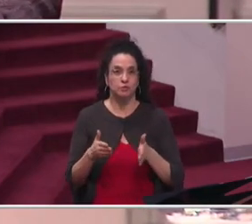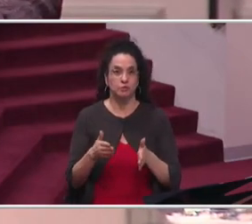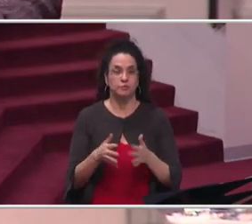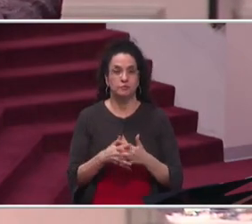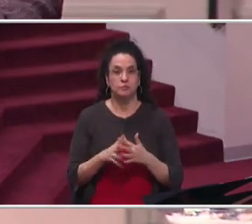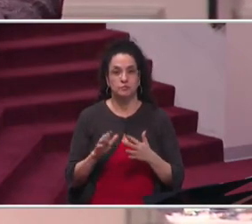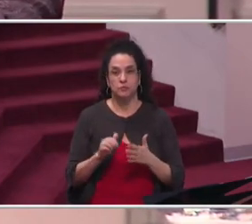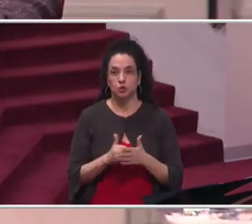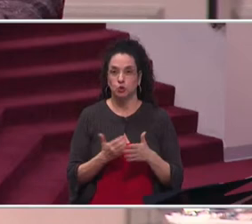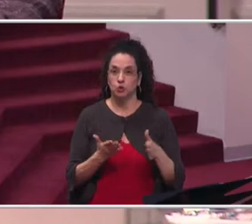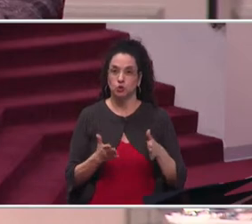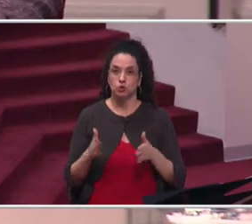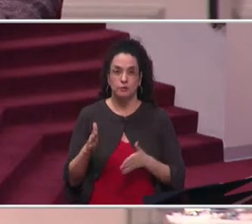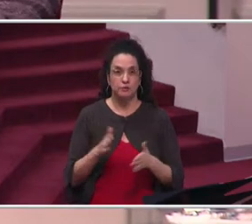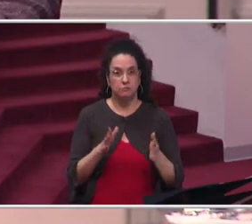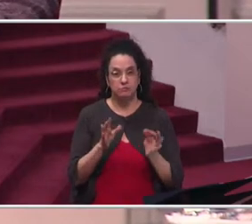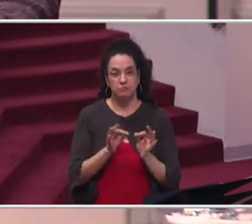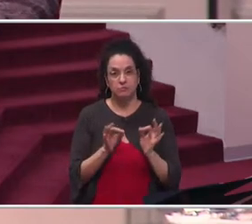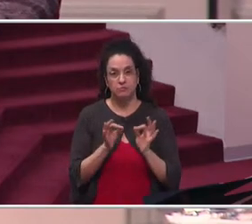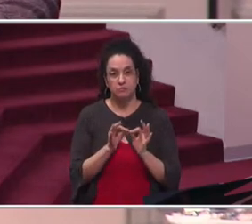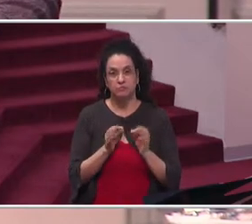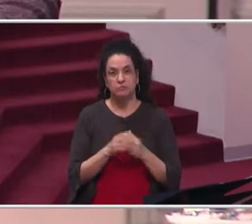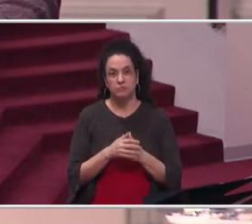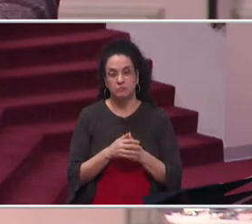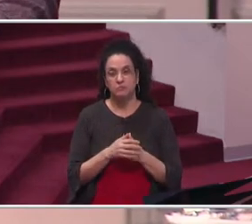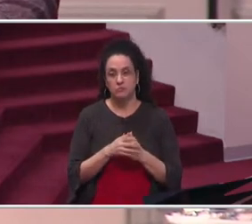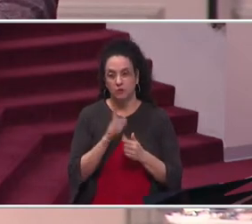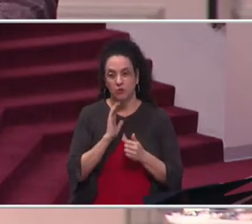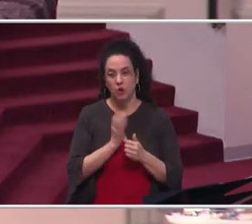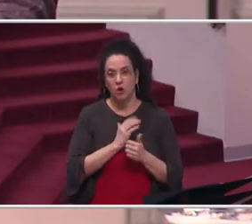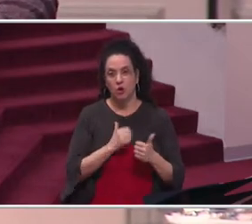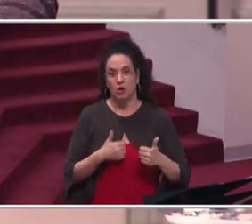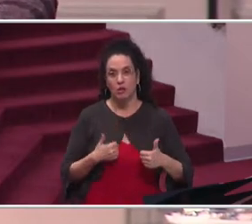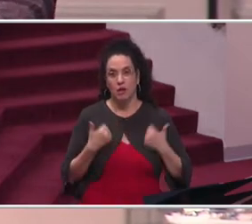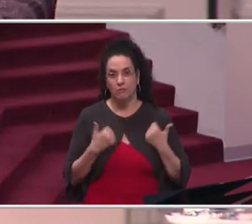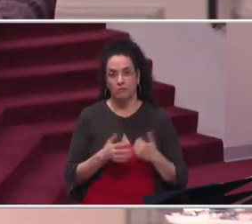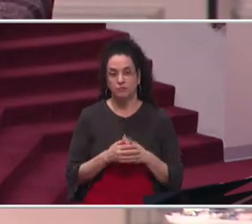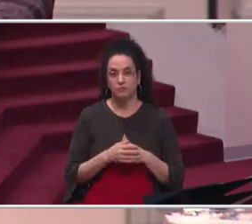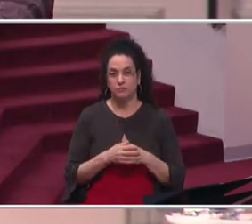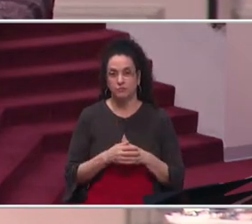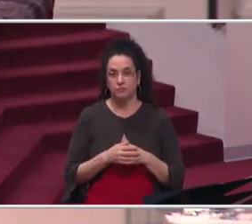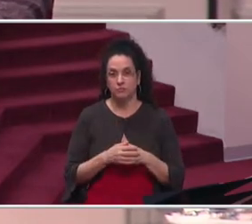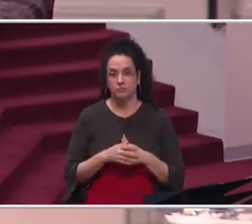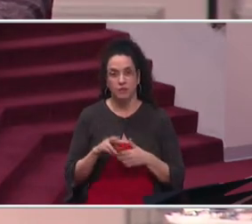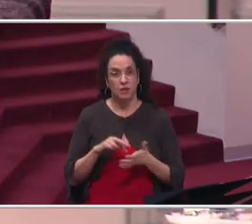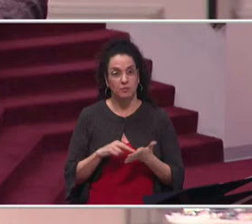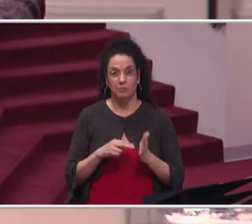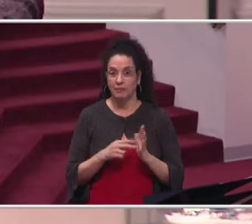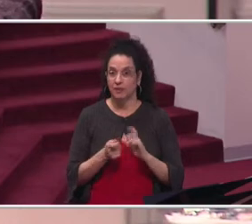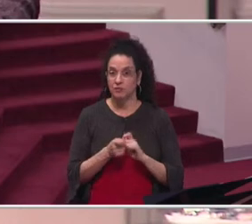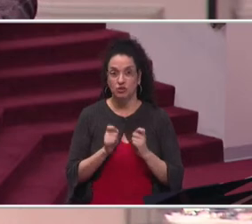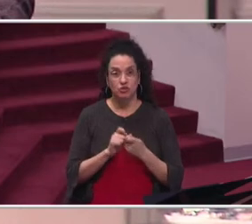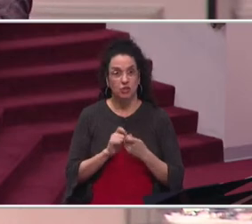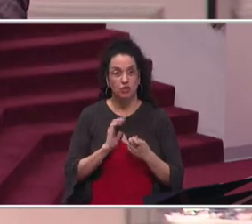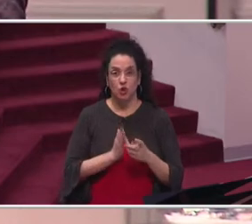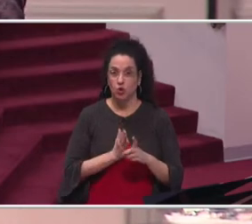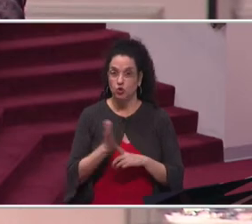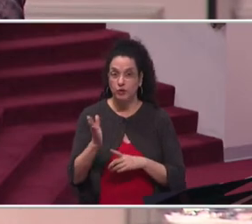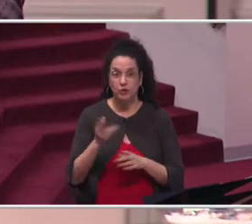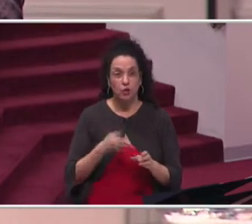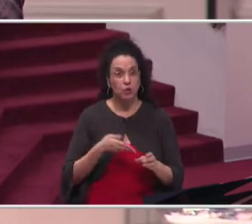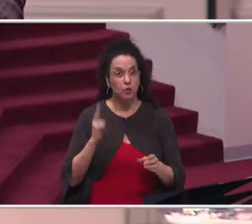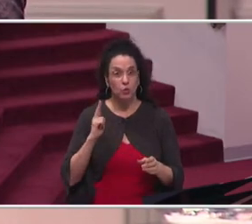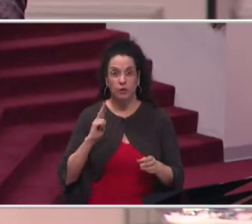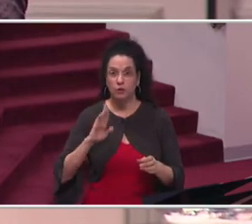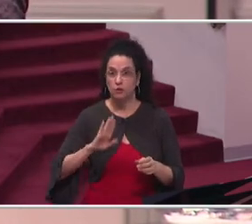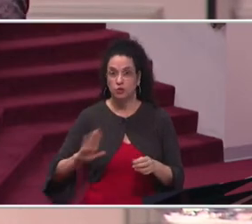A new direction in one's life. I'm not talking about getting up and changing careers, quitting your job, and no,